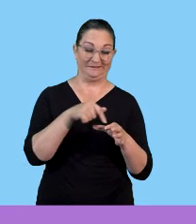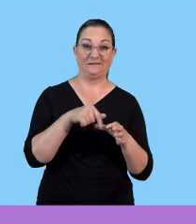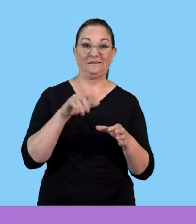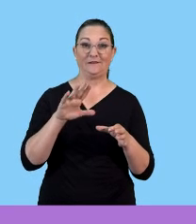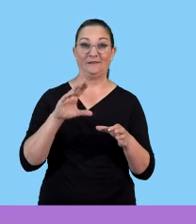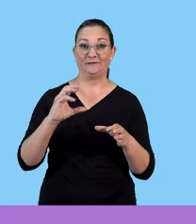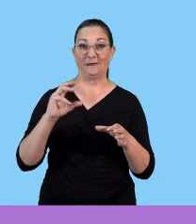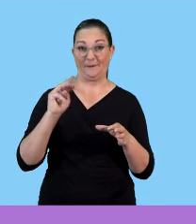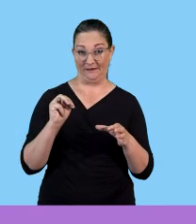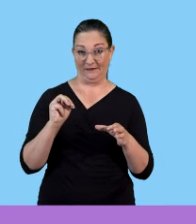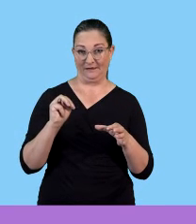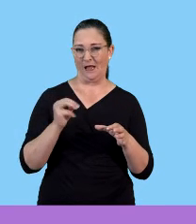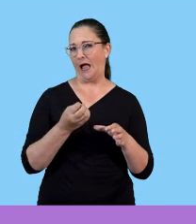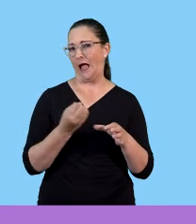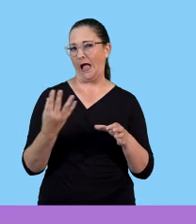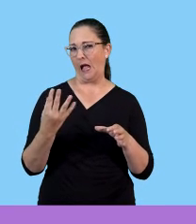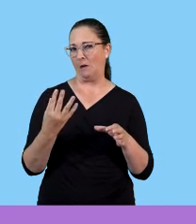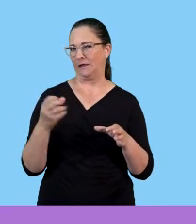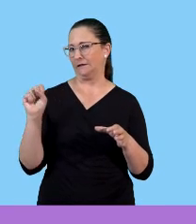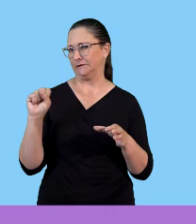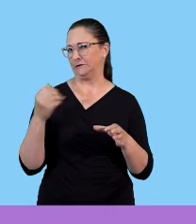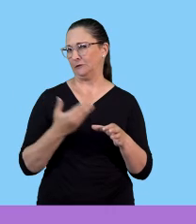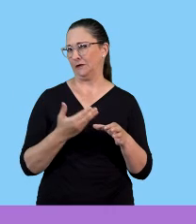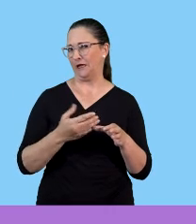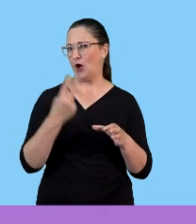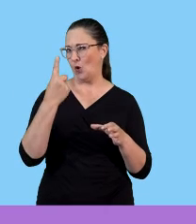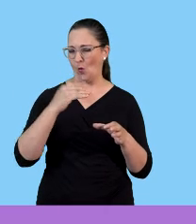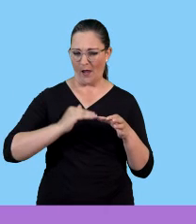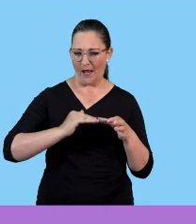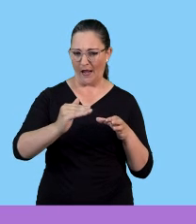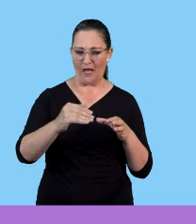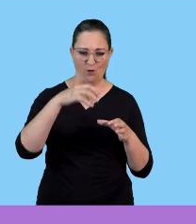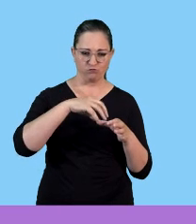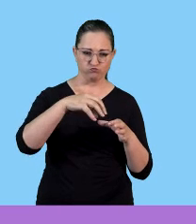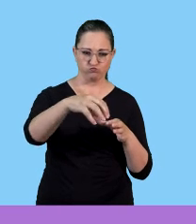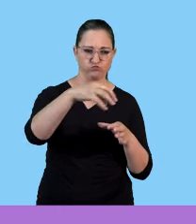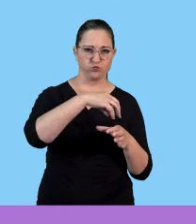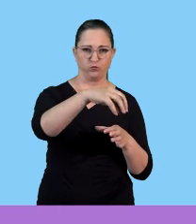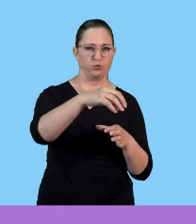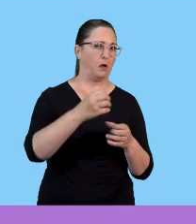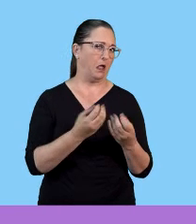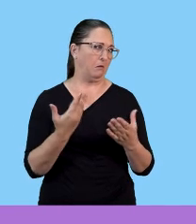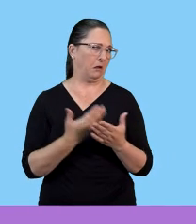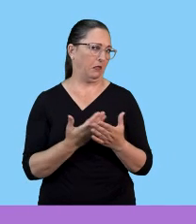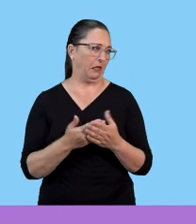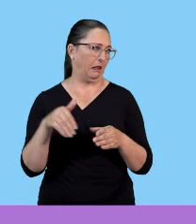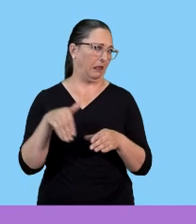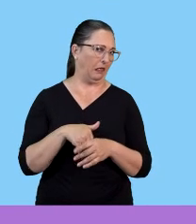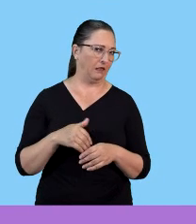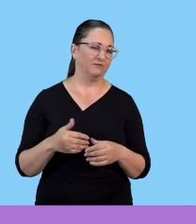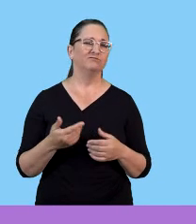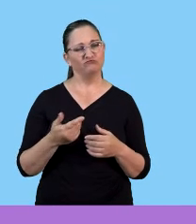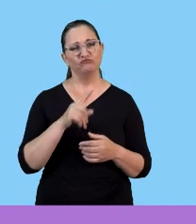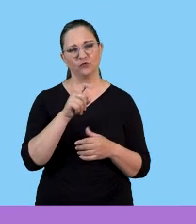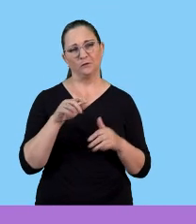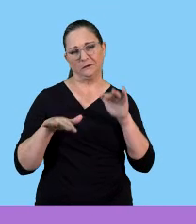can is 5 centimeters, how many cans can Sipho fit, again only one layer deep, into the new larger boxes?